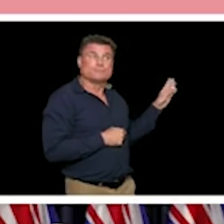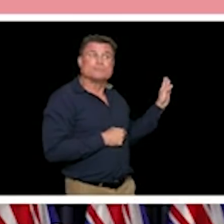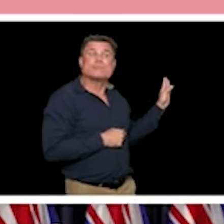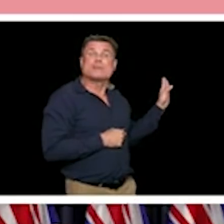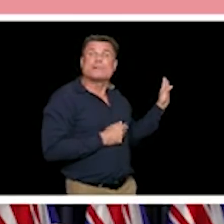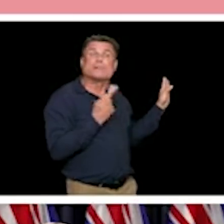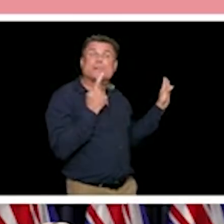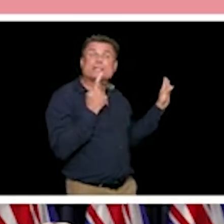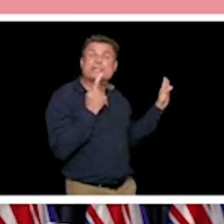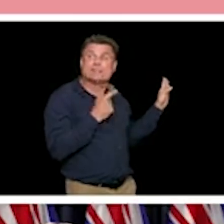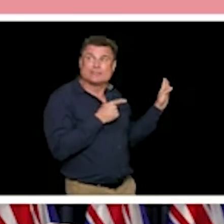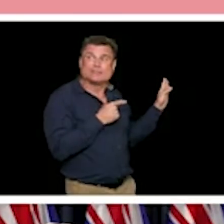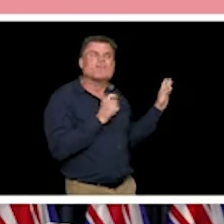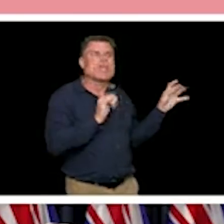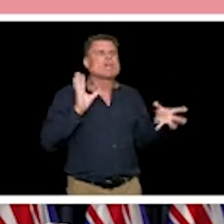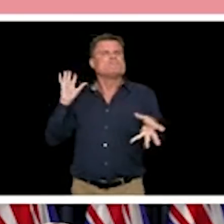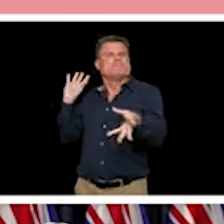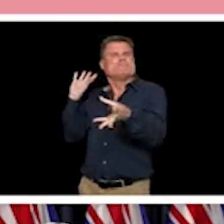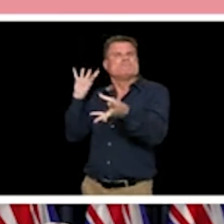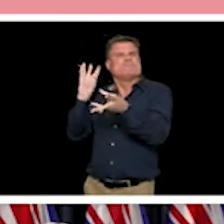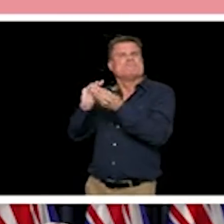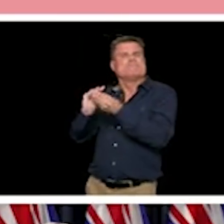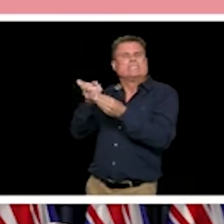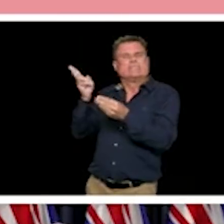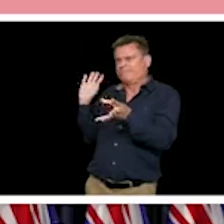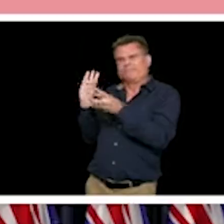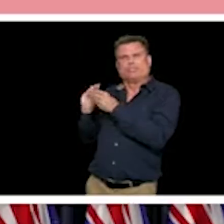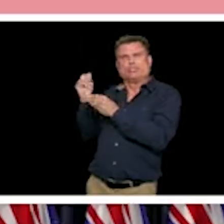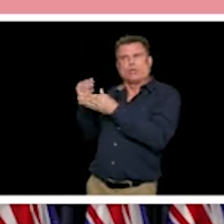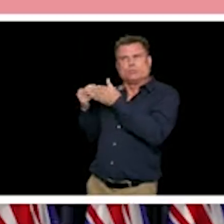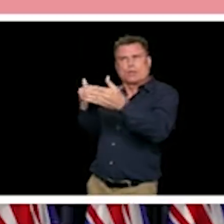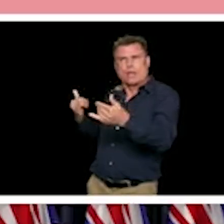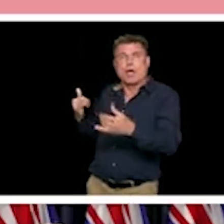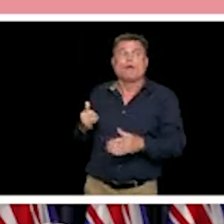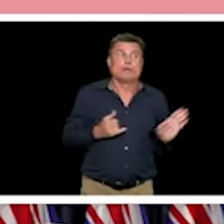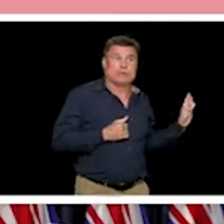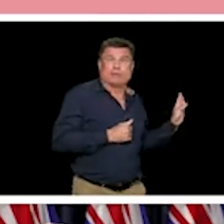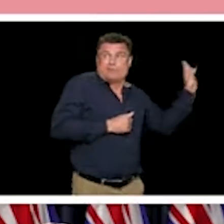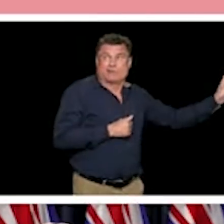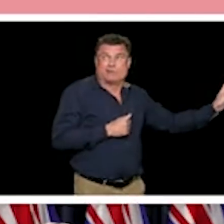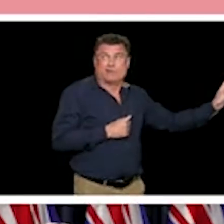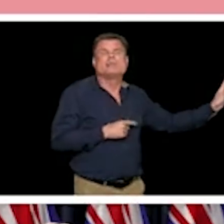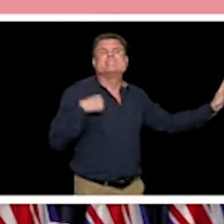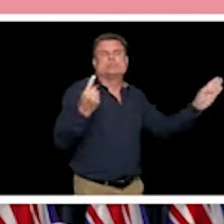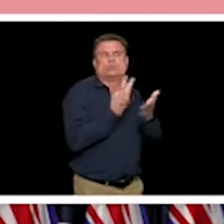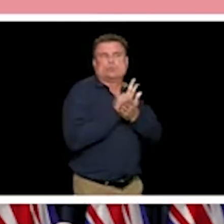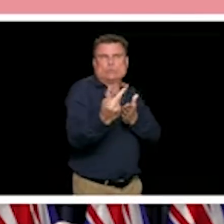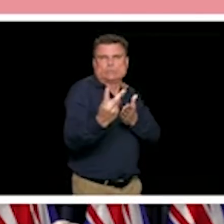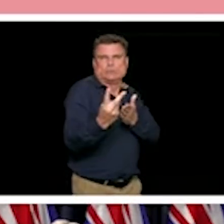resides. And again, you can see that all areas of the province have been affected. And though we've